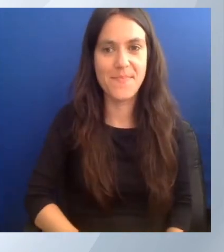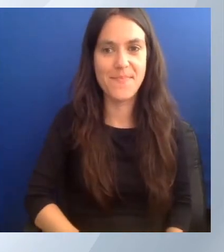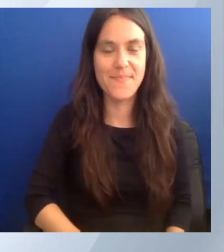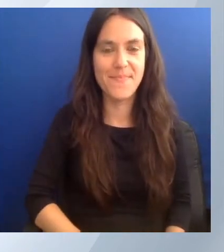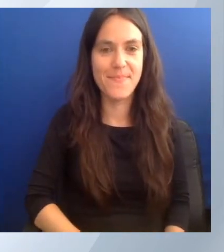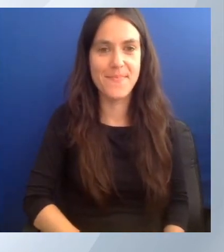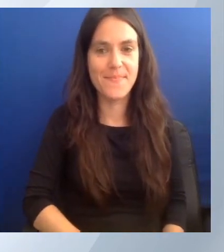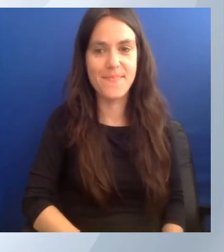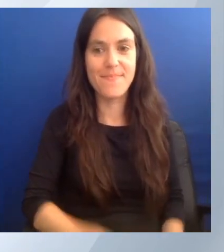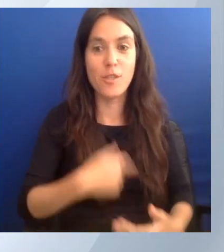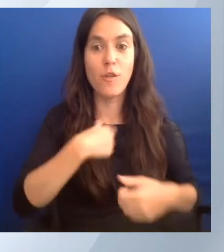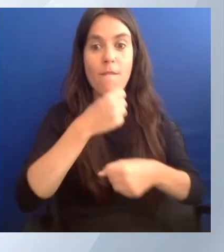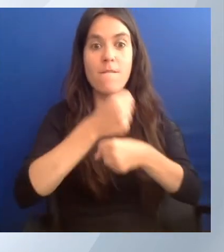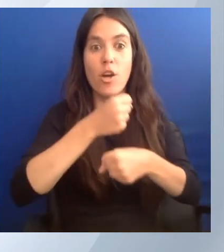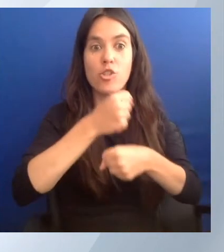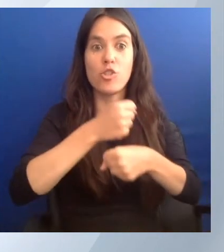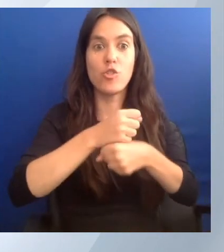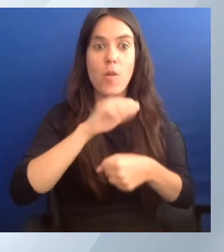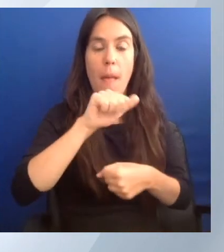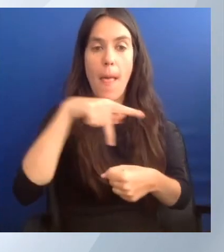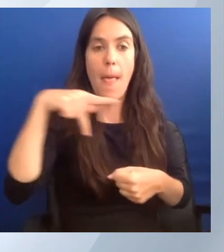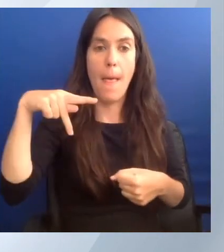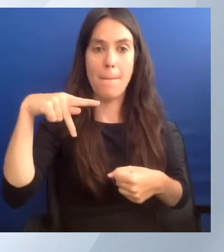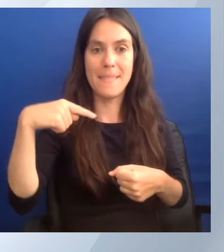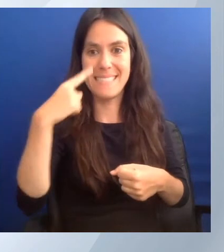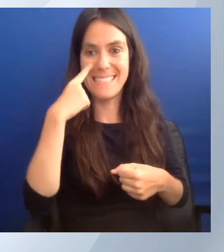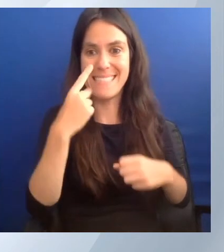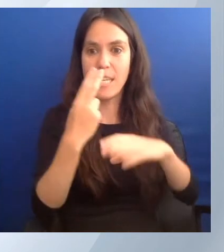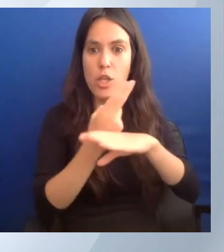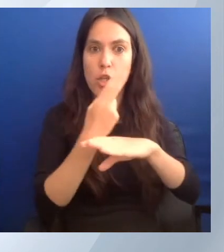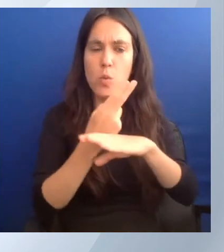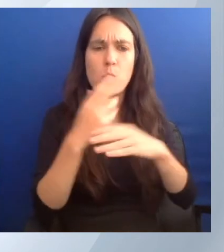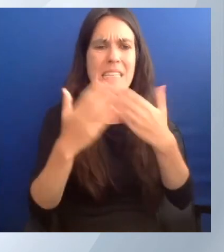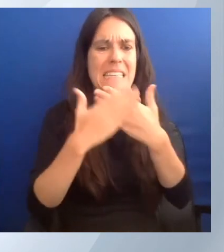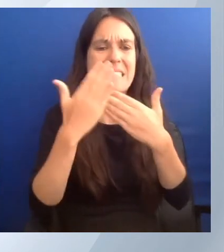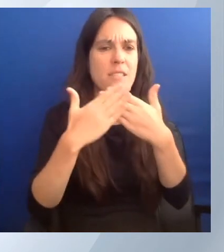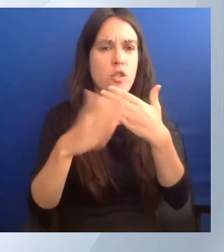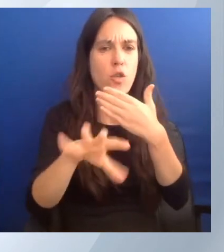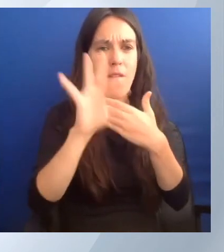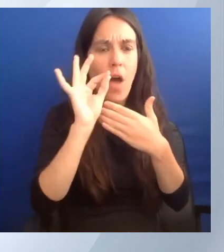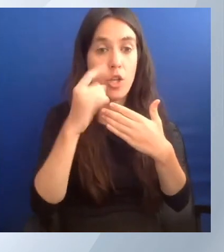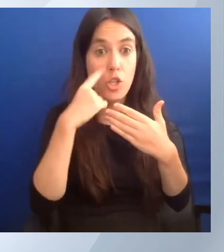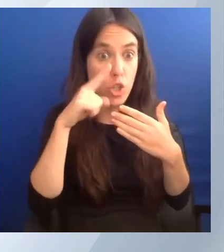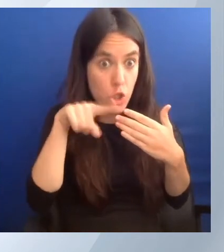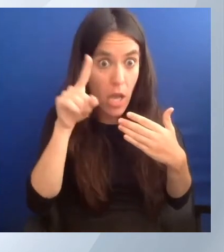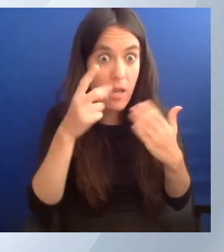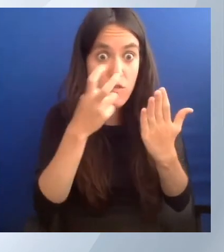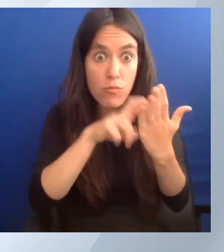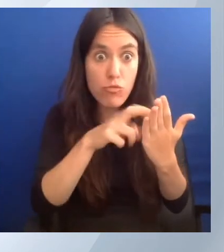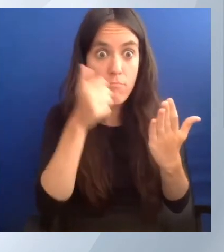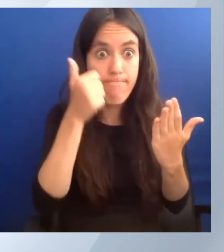in the often used section. It's easy to find. Check the subscription and the resource group, same every